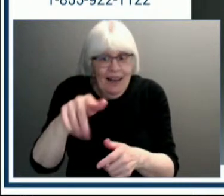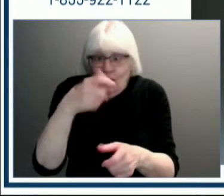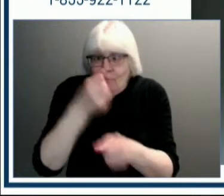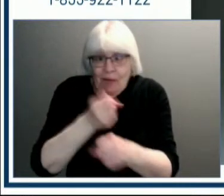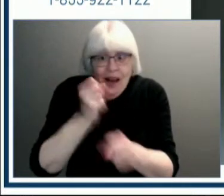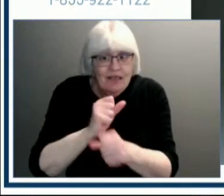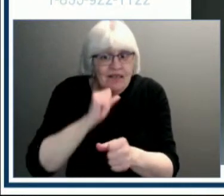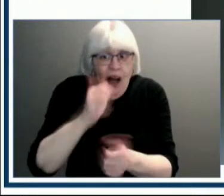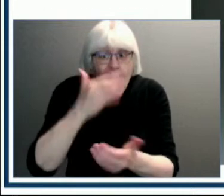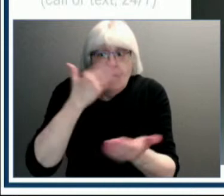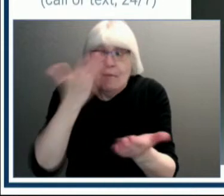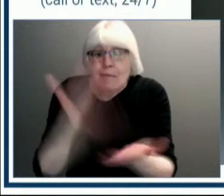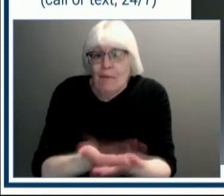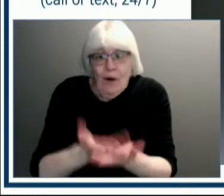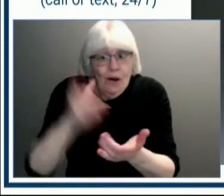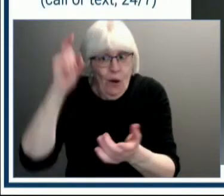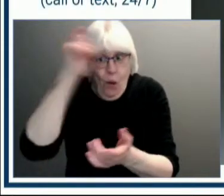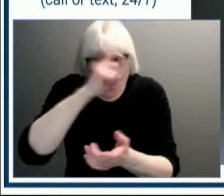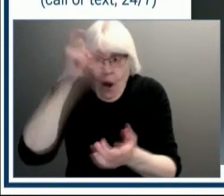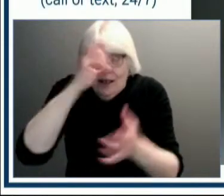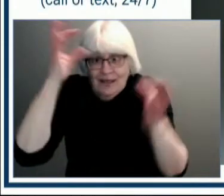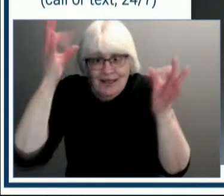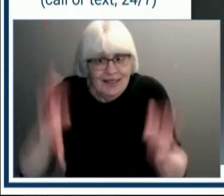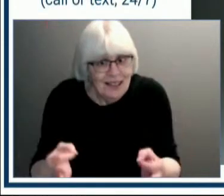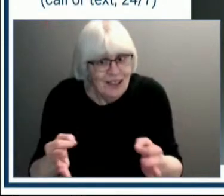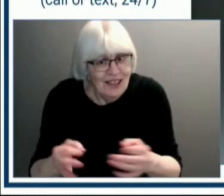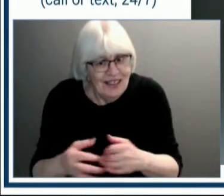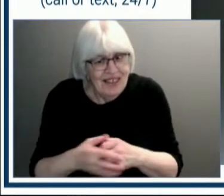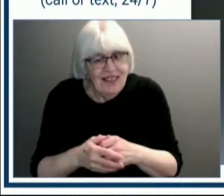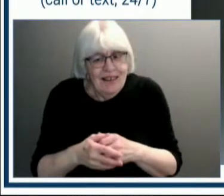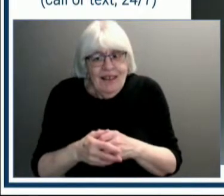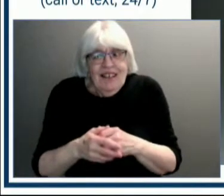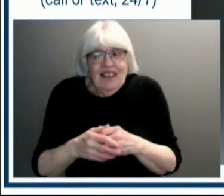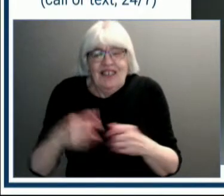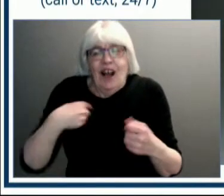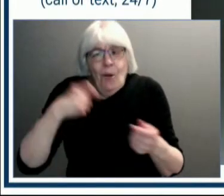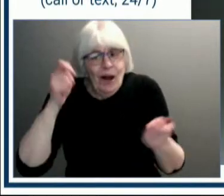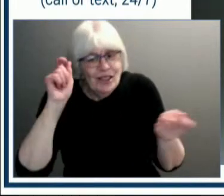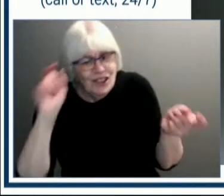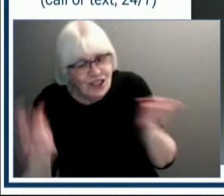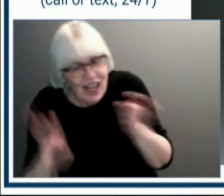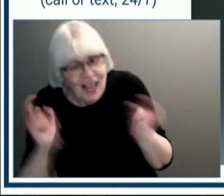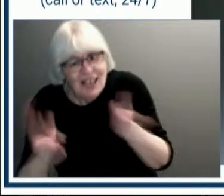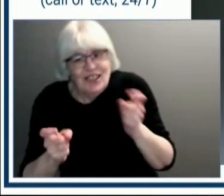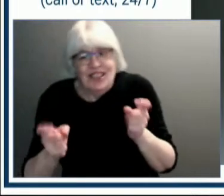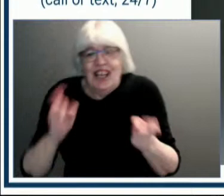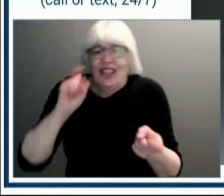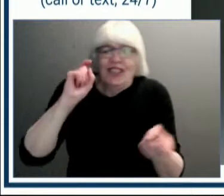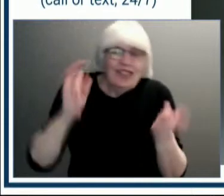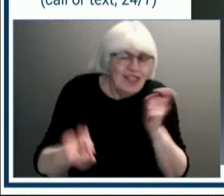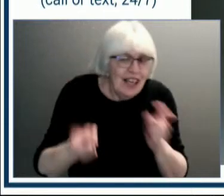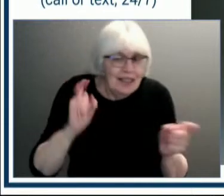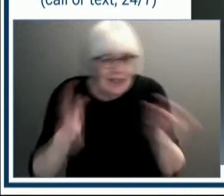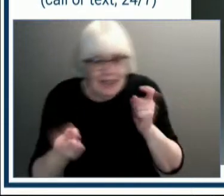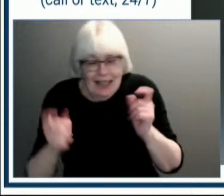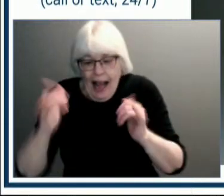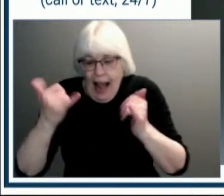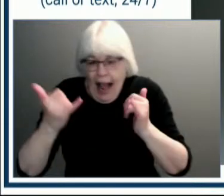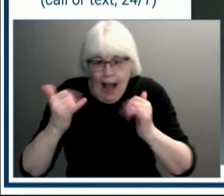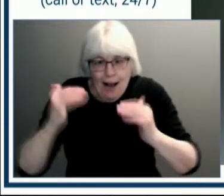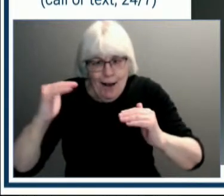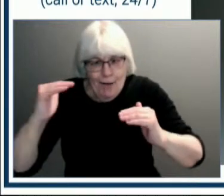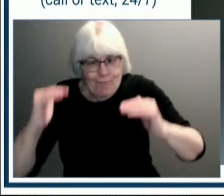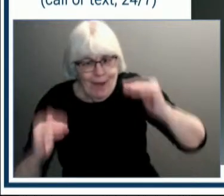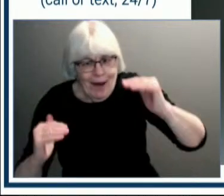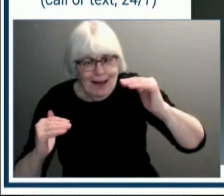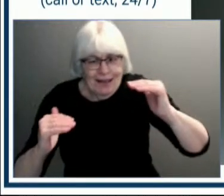Our actions and these changes are about this balance, the balance between living safely with COVID and moving forward out of the